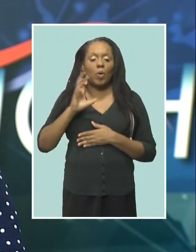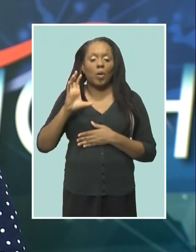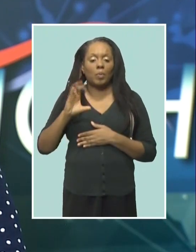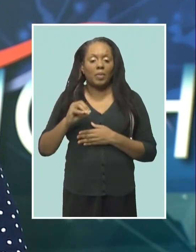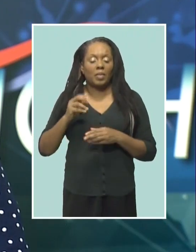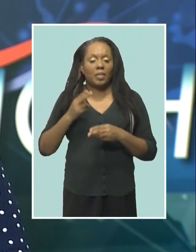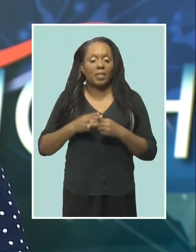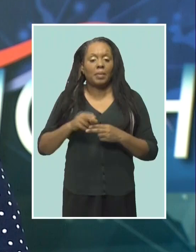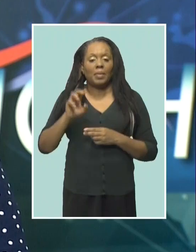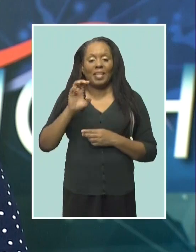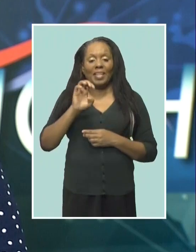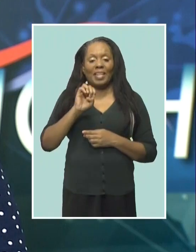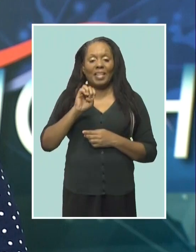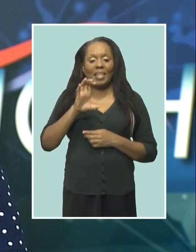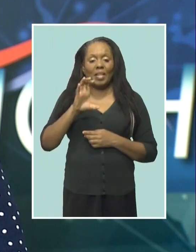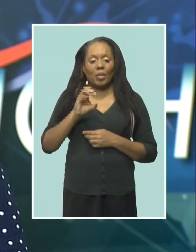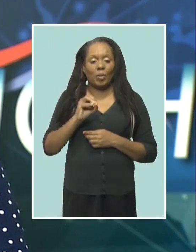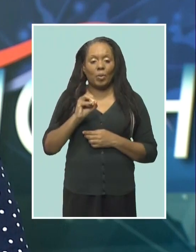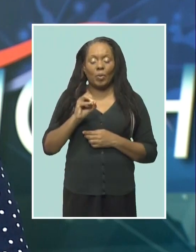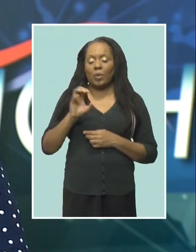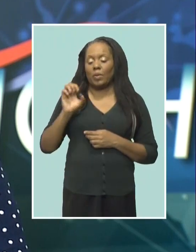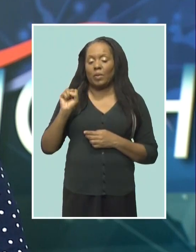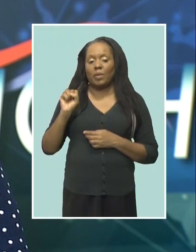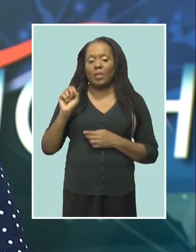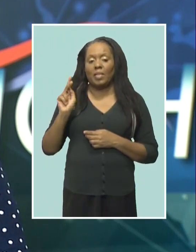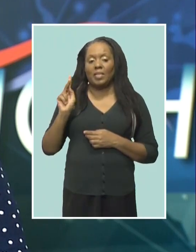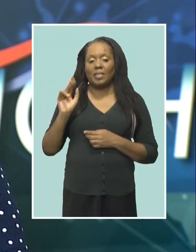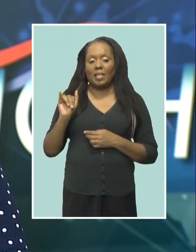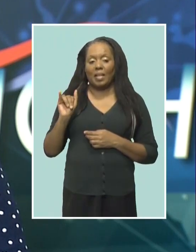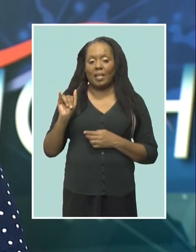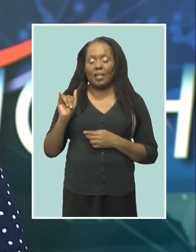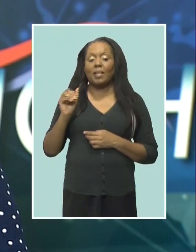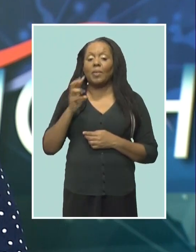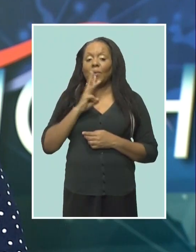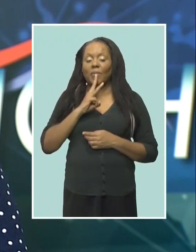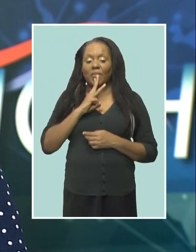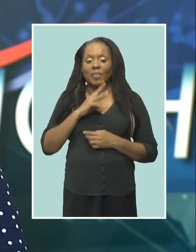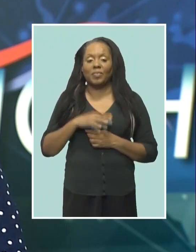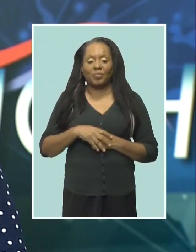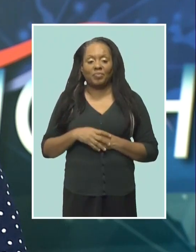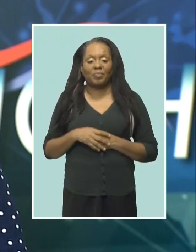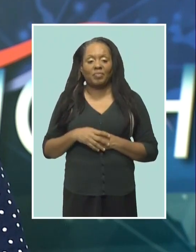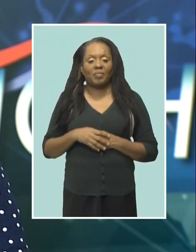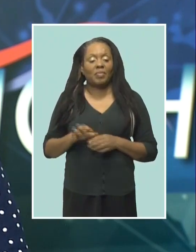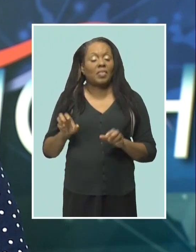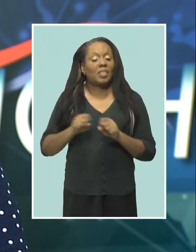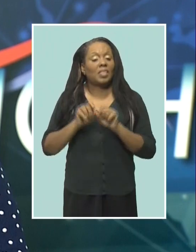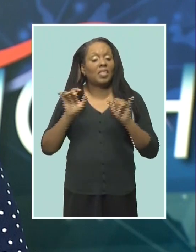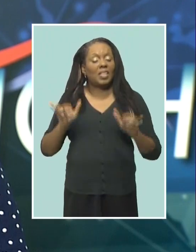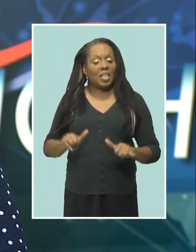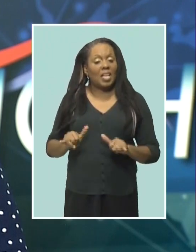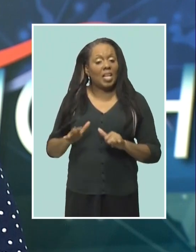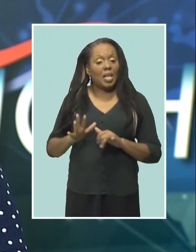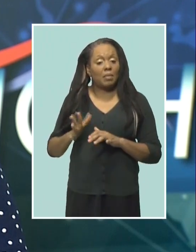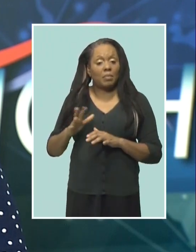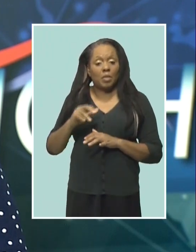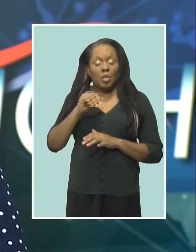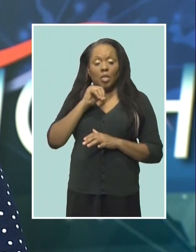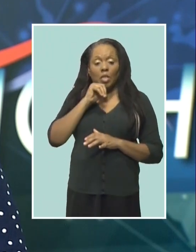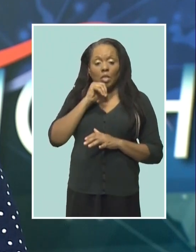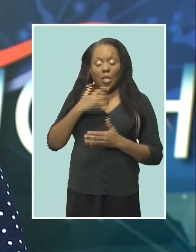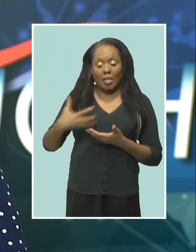in Barbados, Skywater. He tells the Business Report the system operates off-grid and does not take water